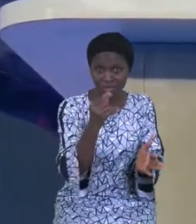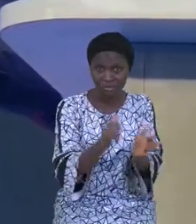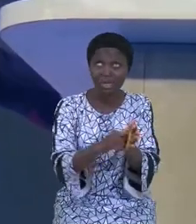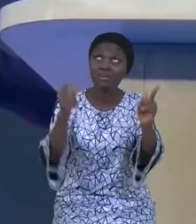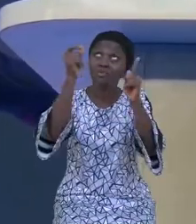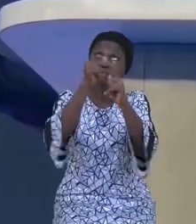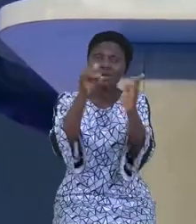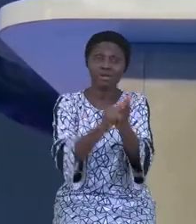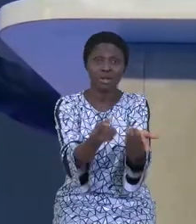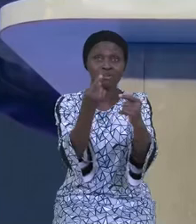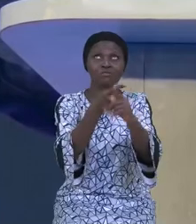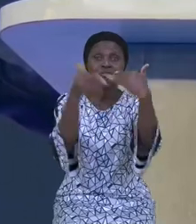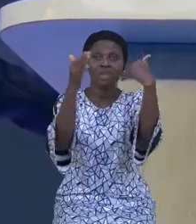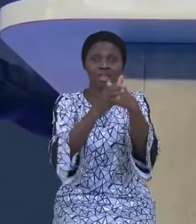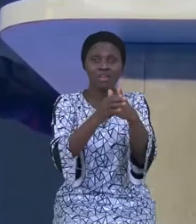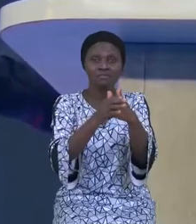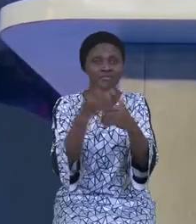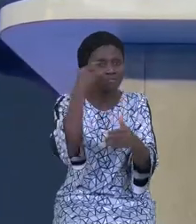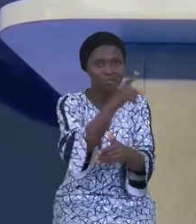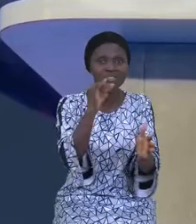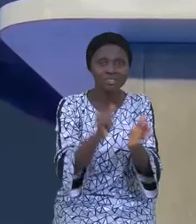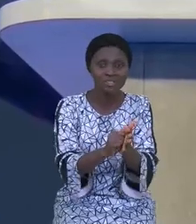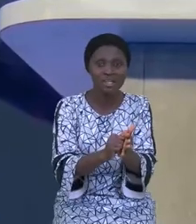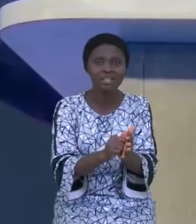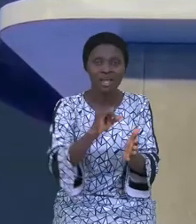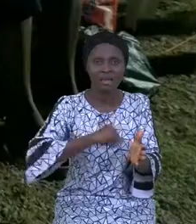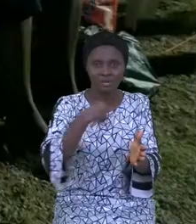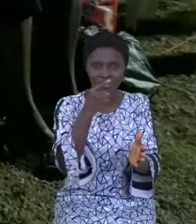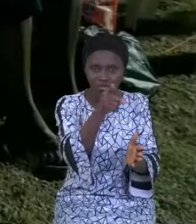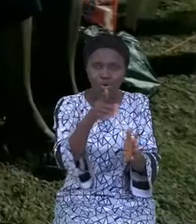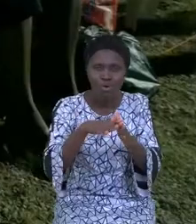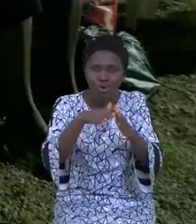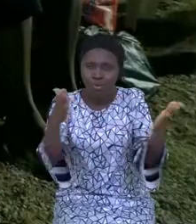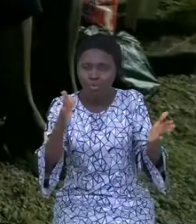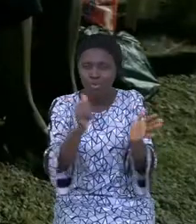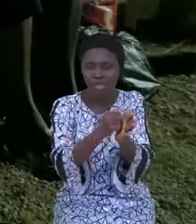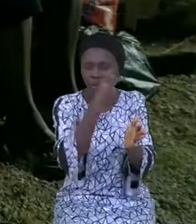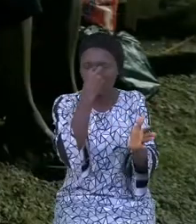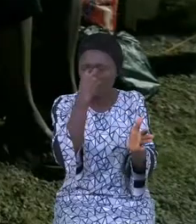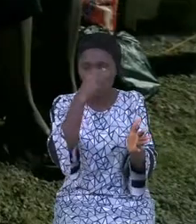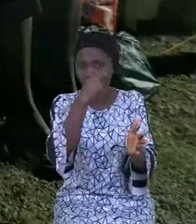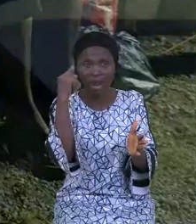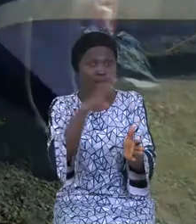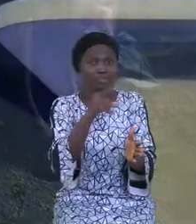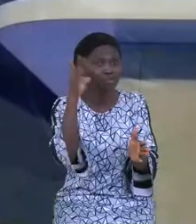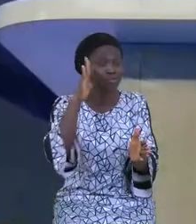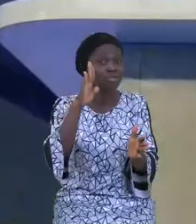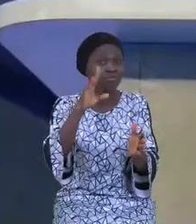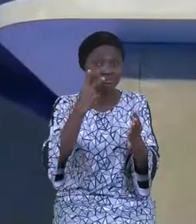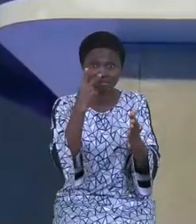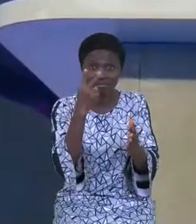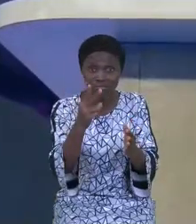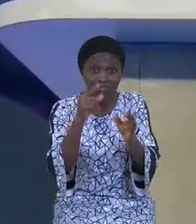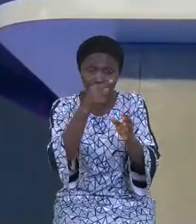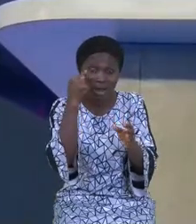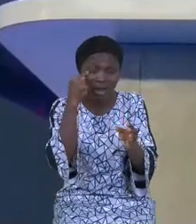you. Open those blind eyes and you will see. Yeah. Cancer patient, that's what I come to tell you